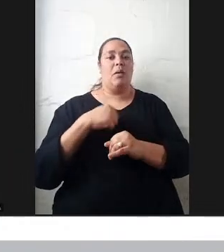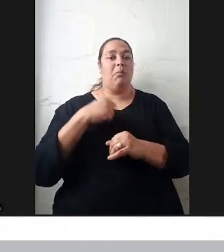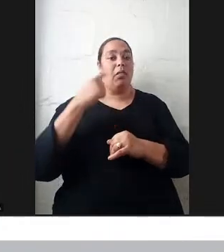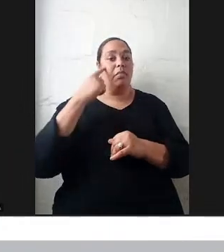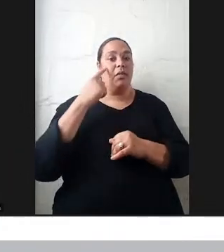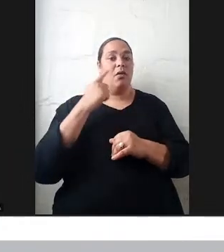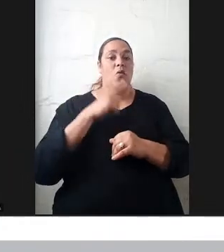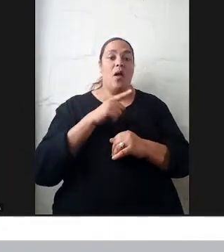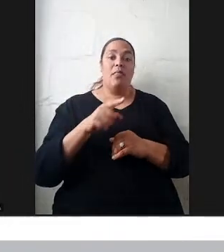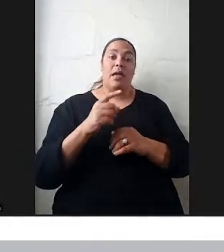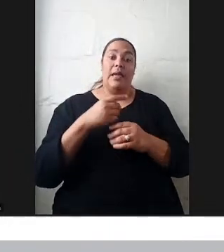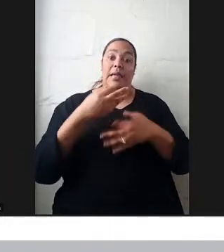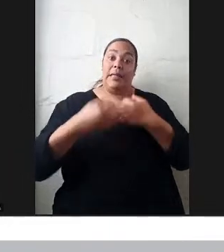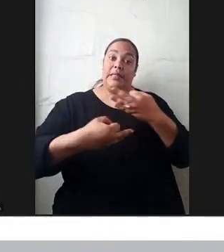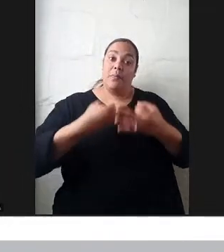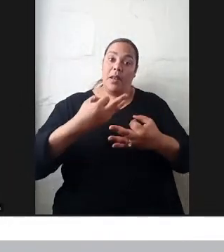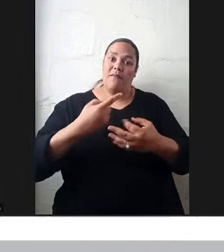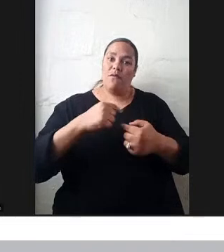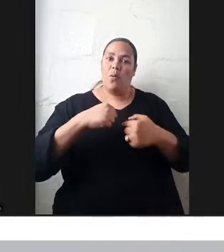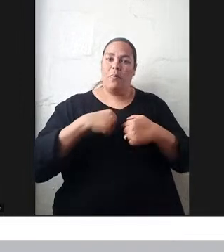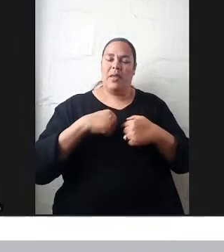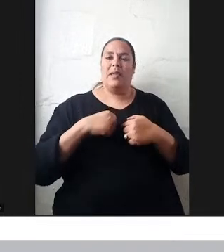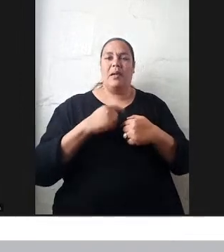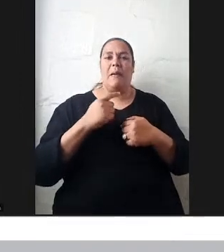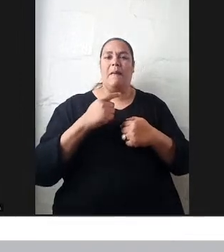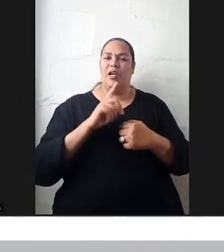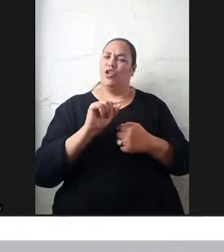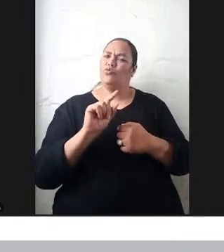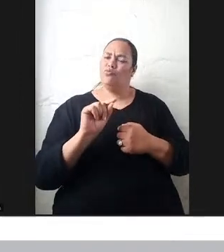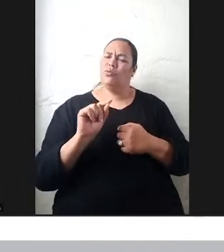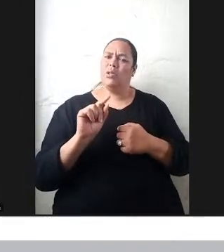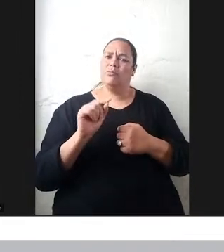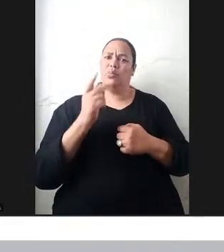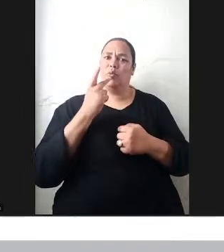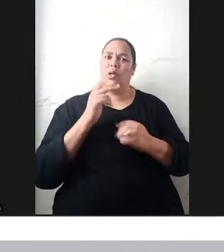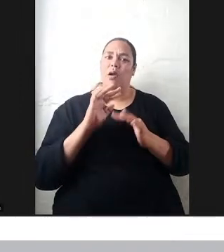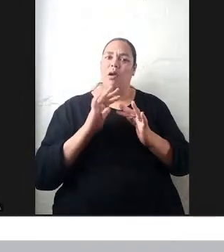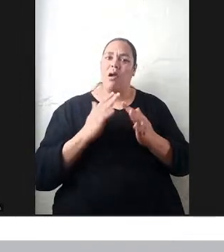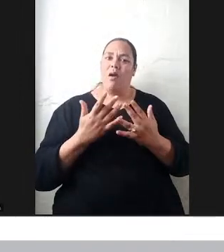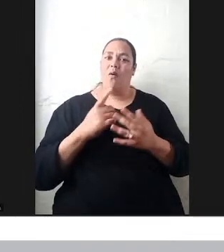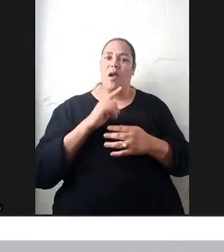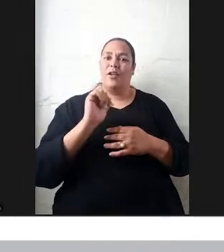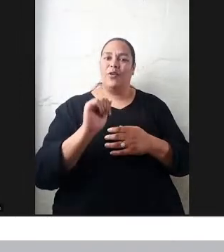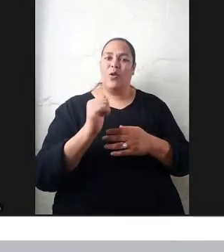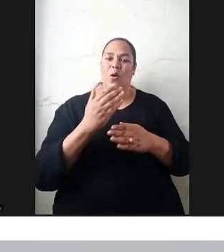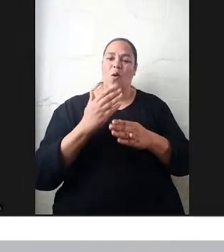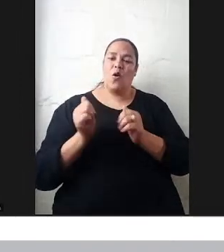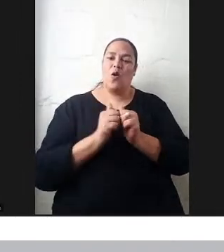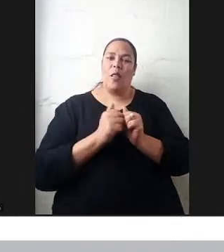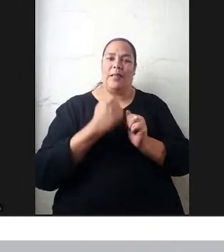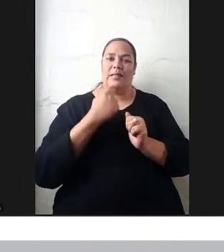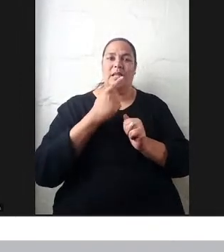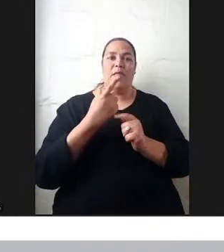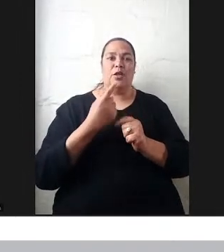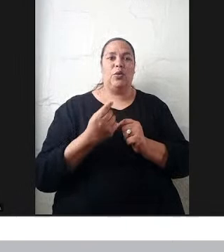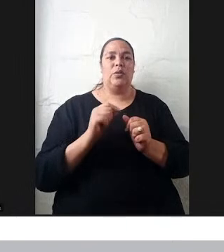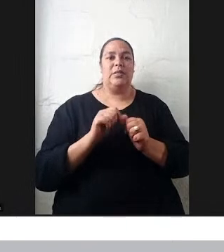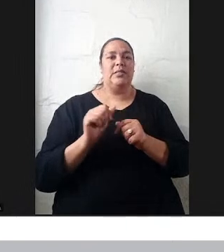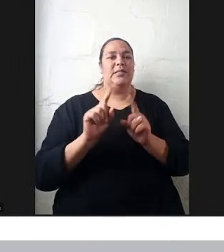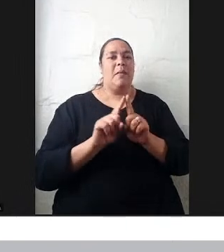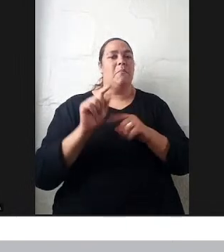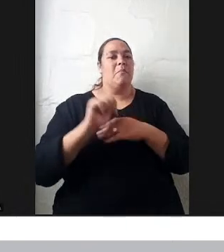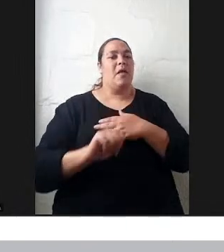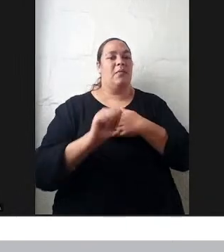being explained for me, it was really interesting how, because as the colleague was saying, they do it even monthly, you know,